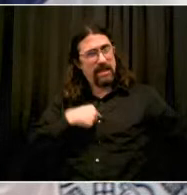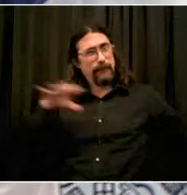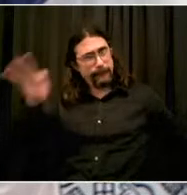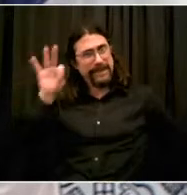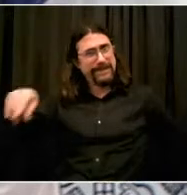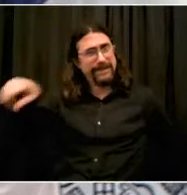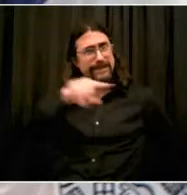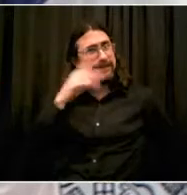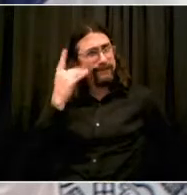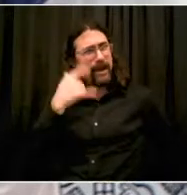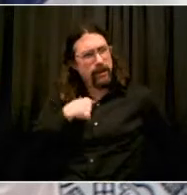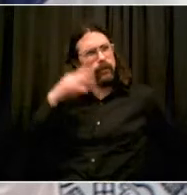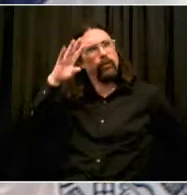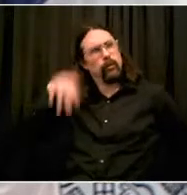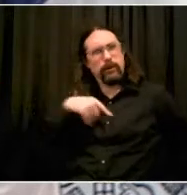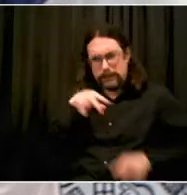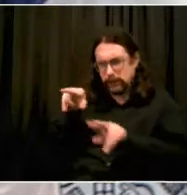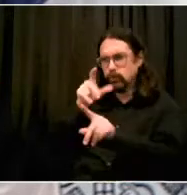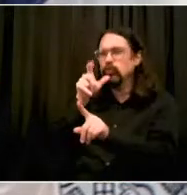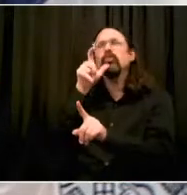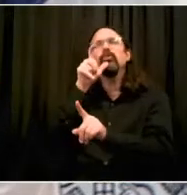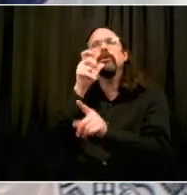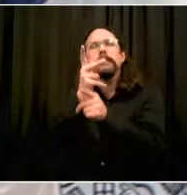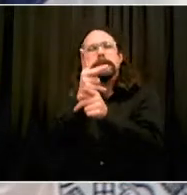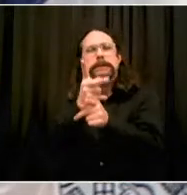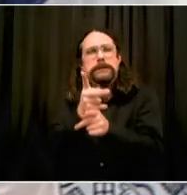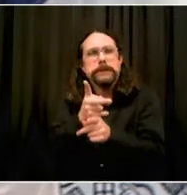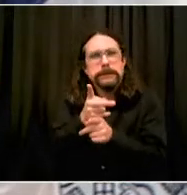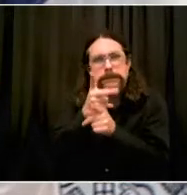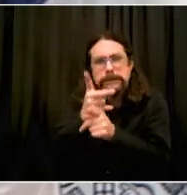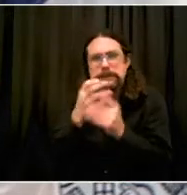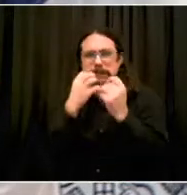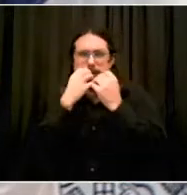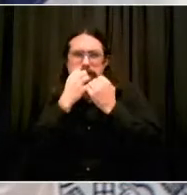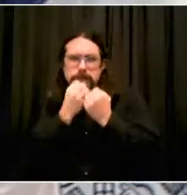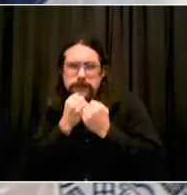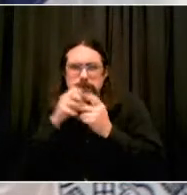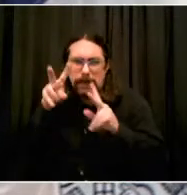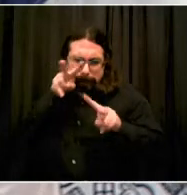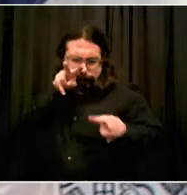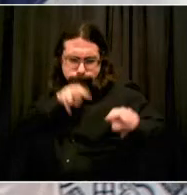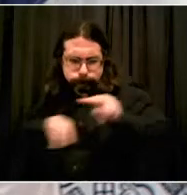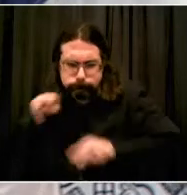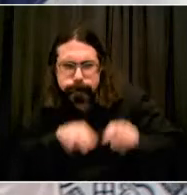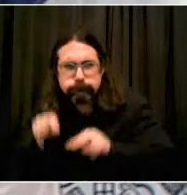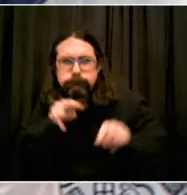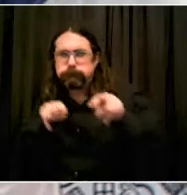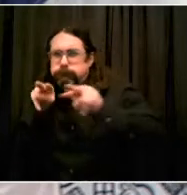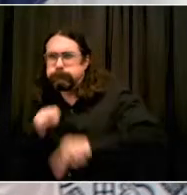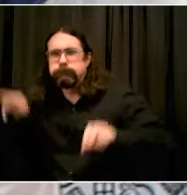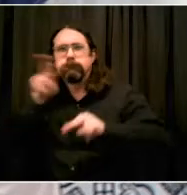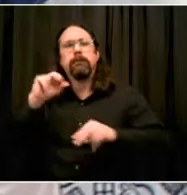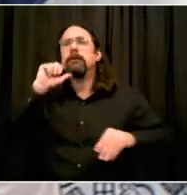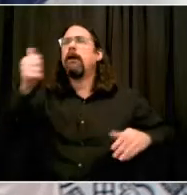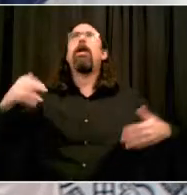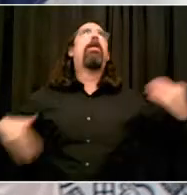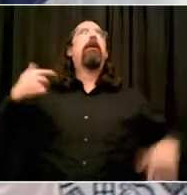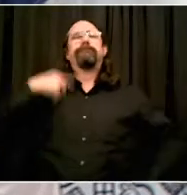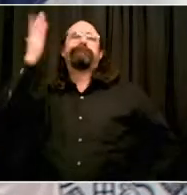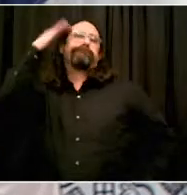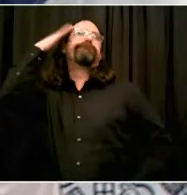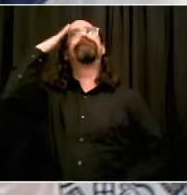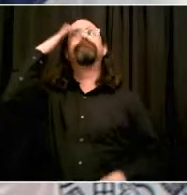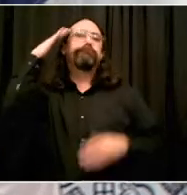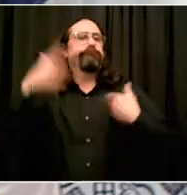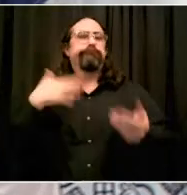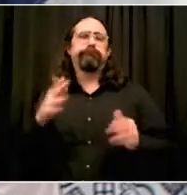safe. But you sort of, you live by a standard, and sometimes, it feels better